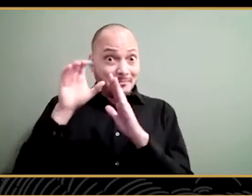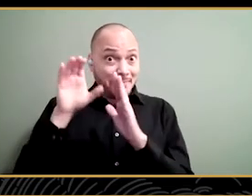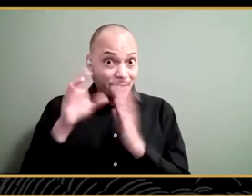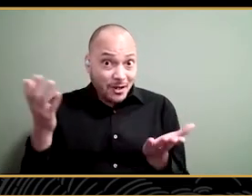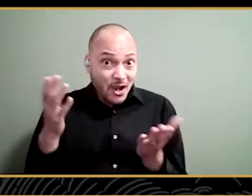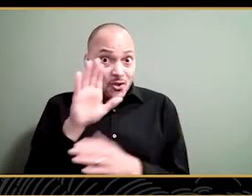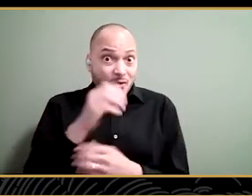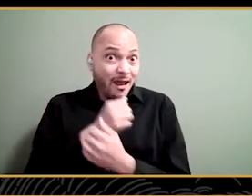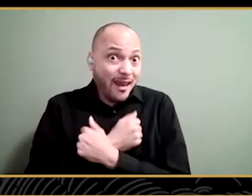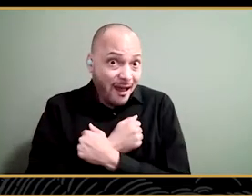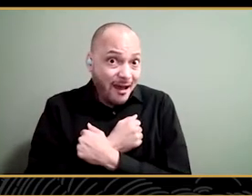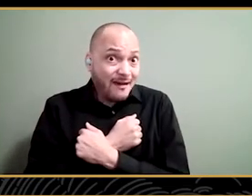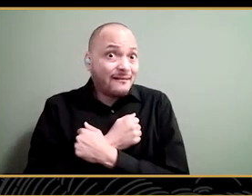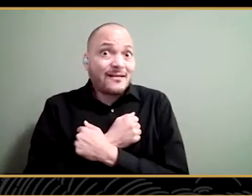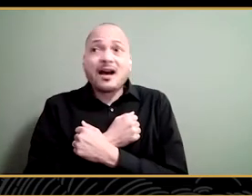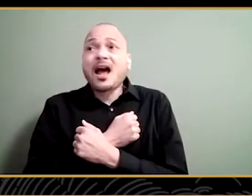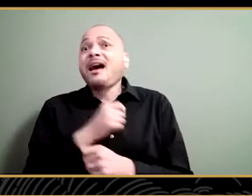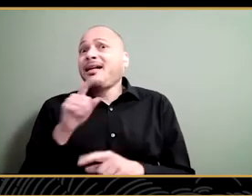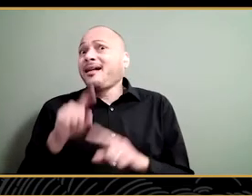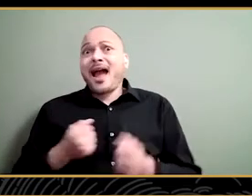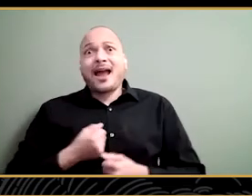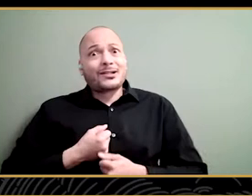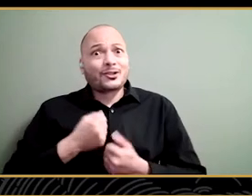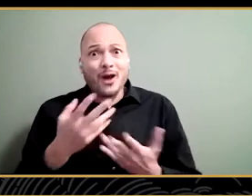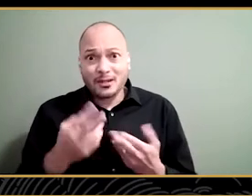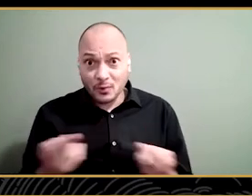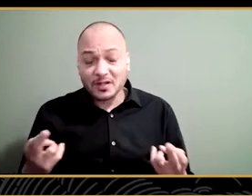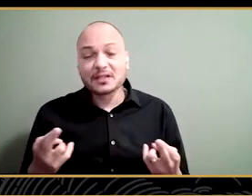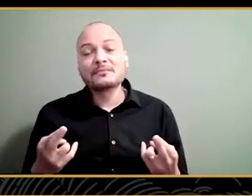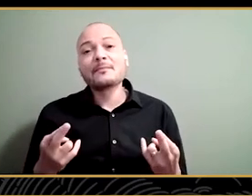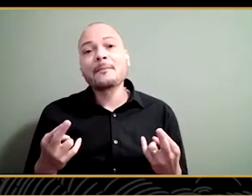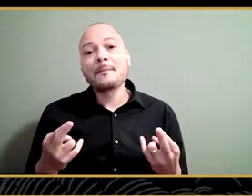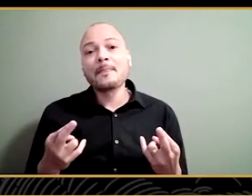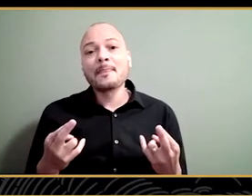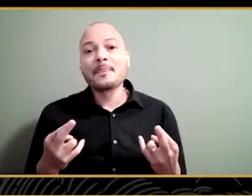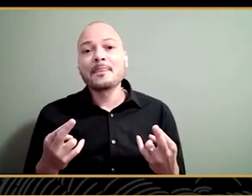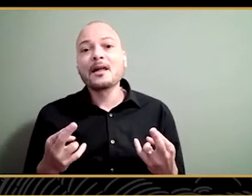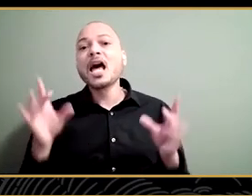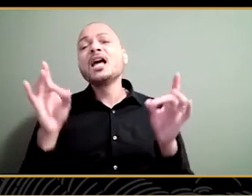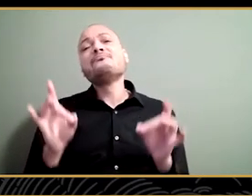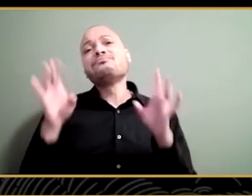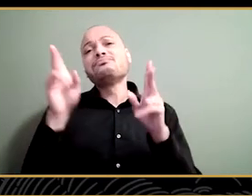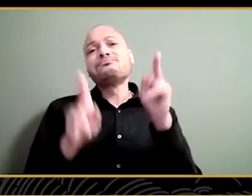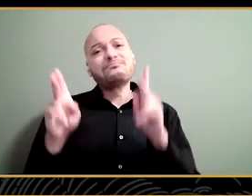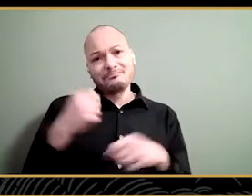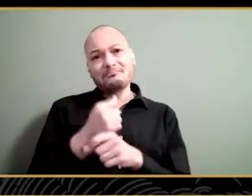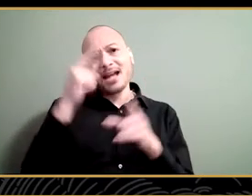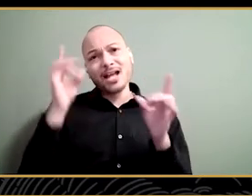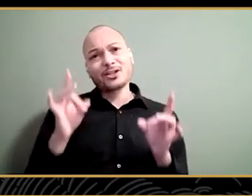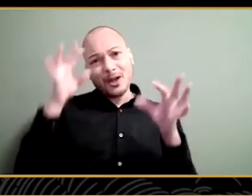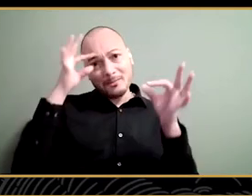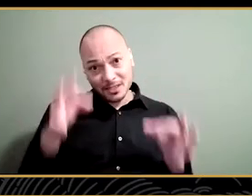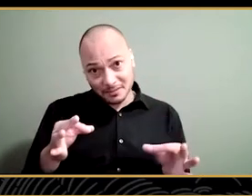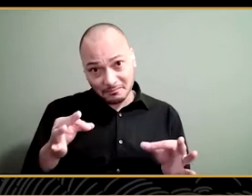was an inexhaustible resource. Terrible people made terrible decisions. Good people